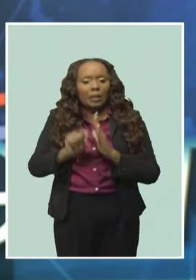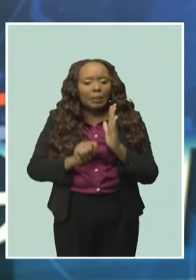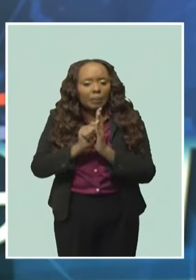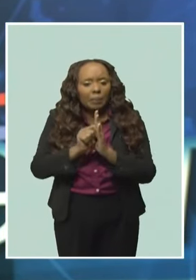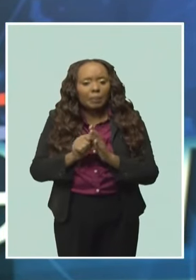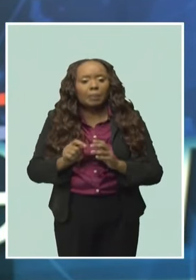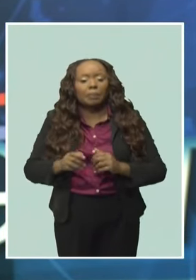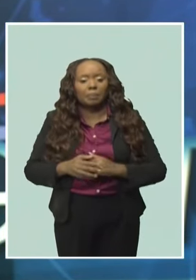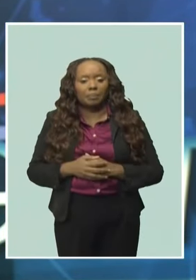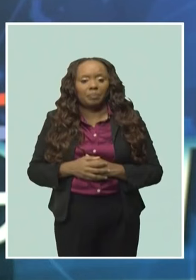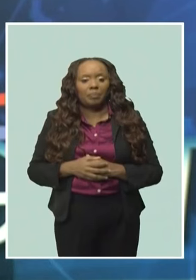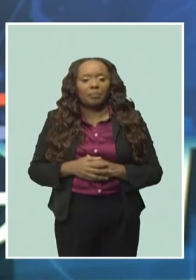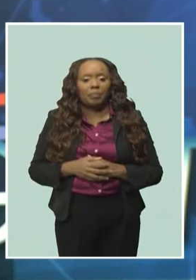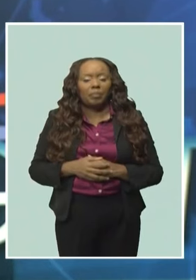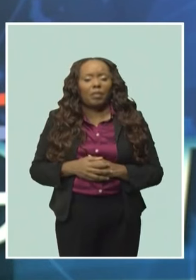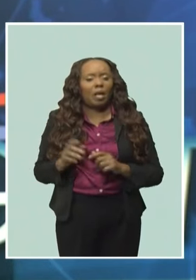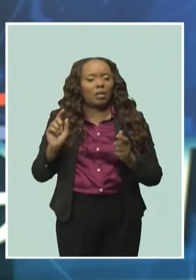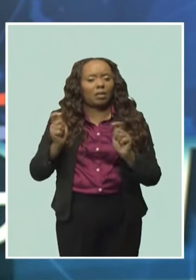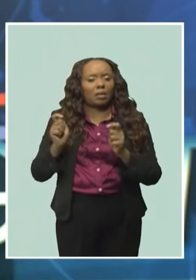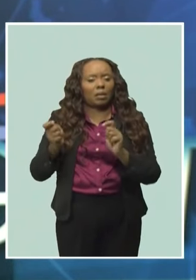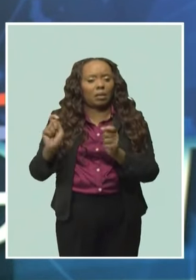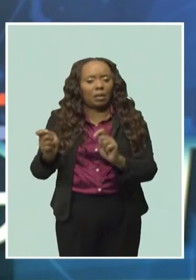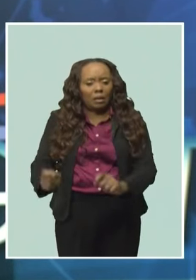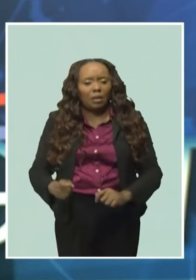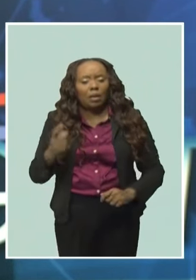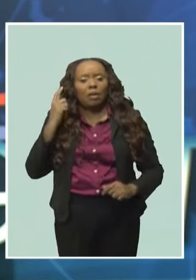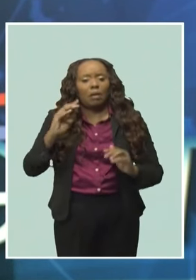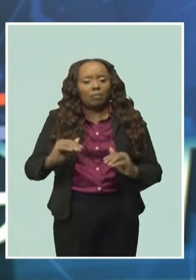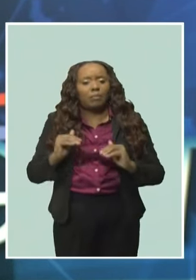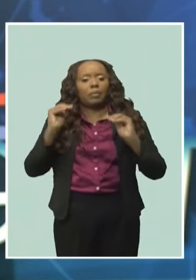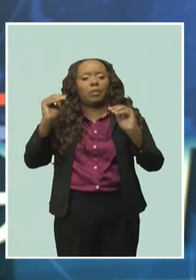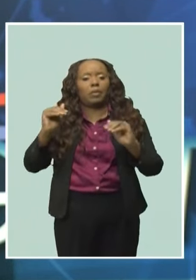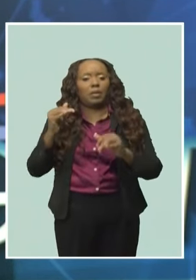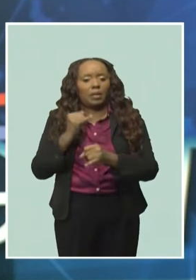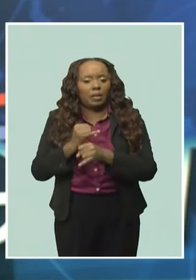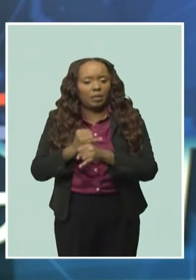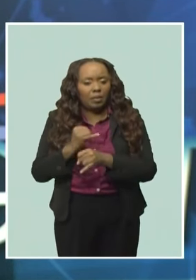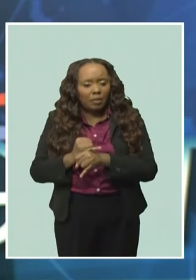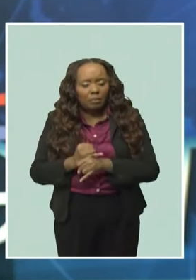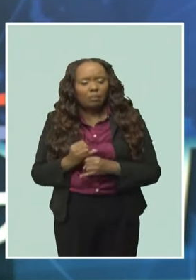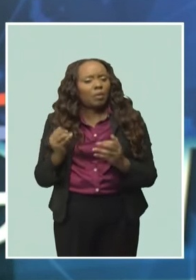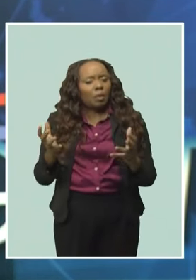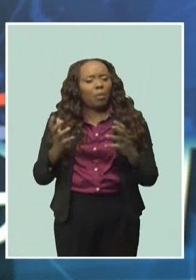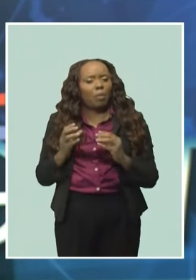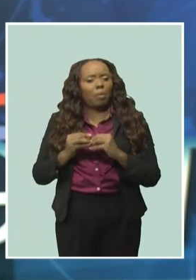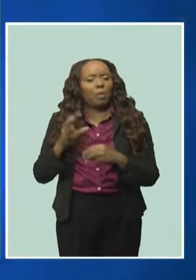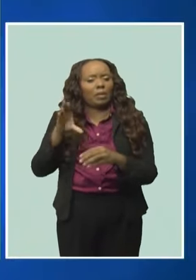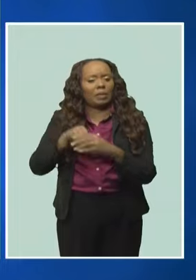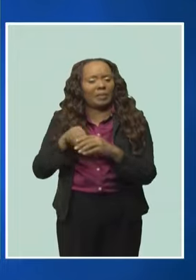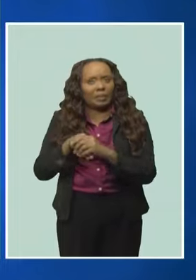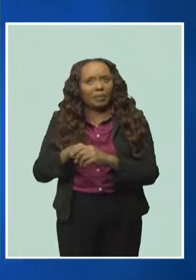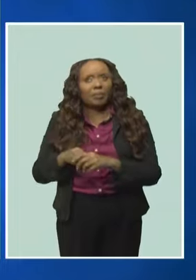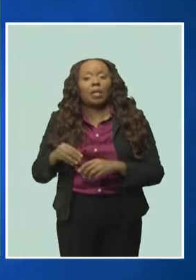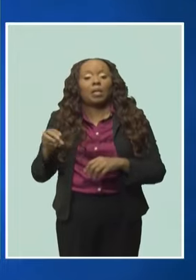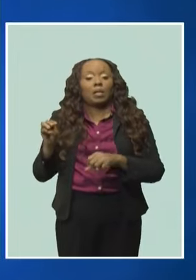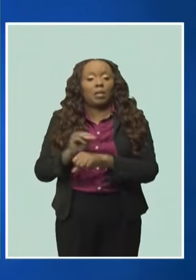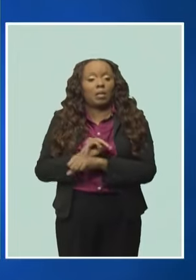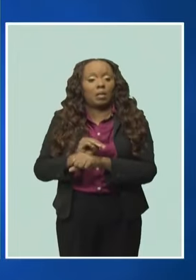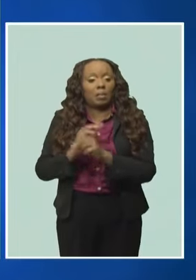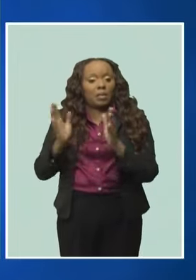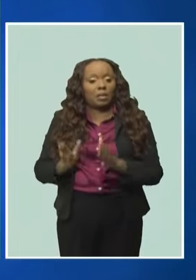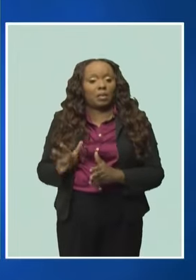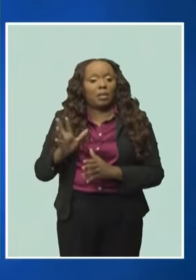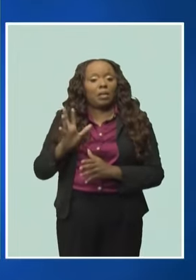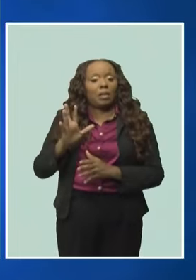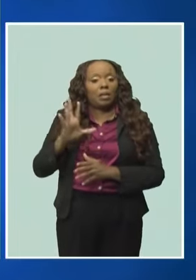to tertiary learning institutions in Barbados with an aim of attracting investments. Minister of State in the Ministry of Education,